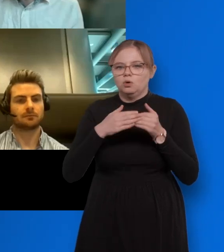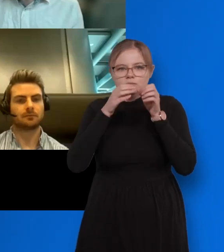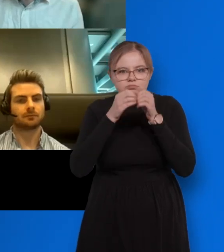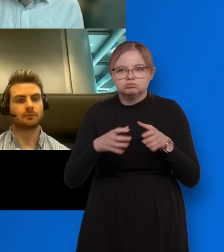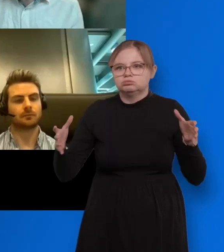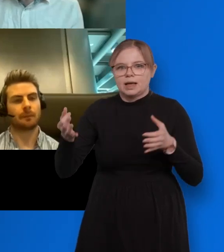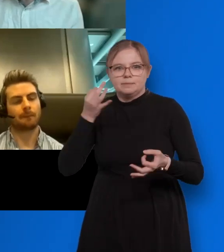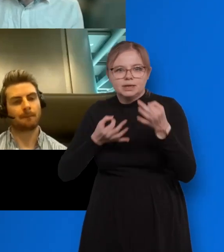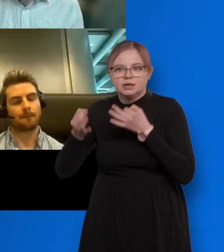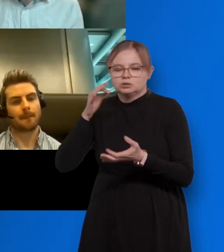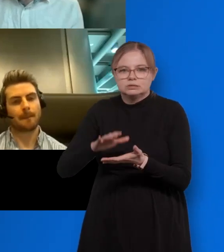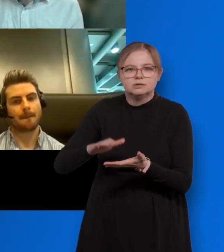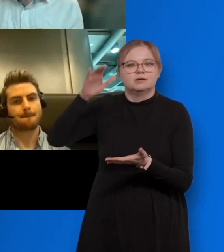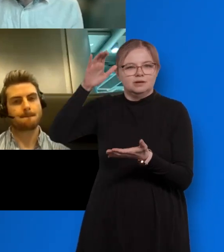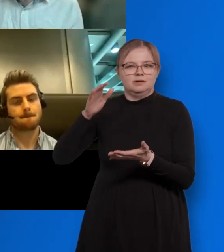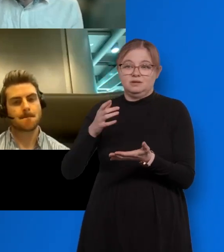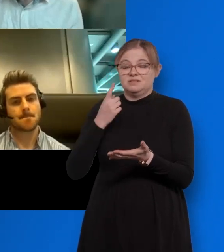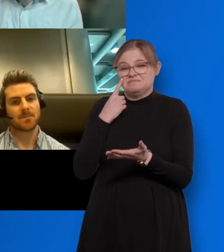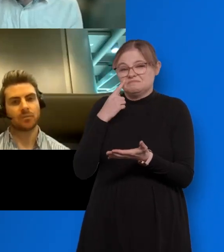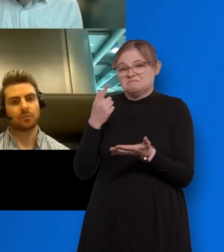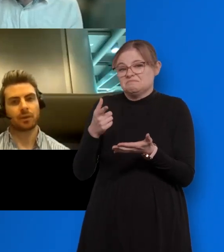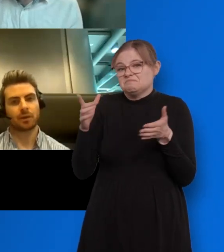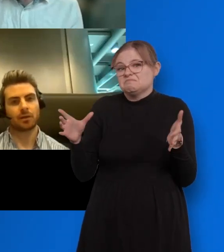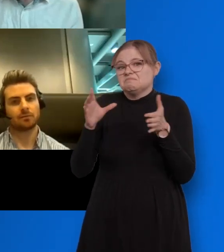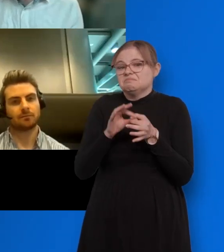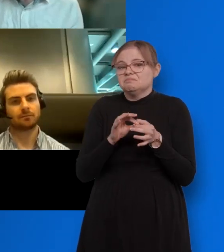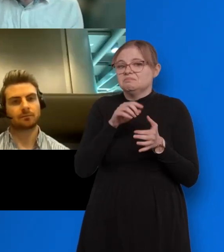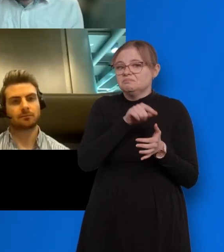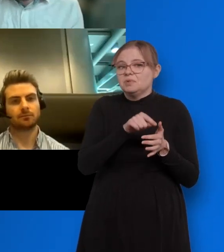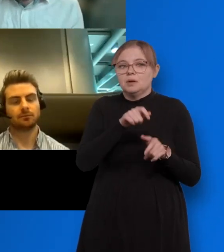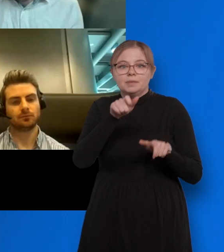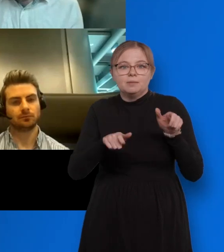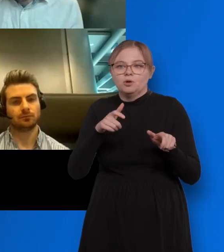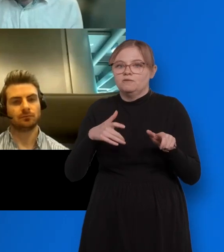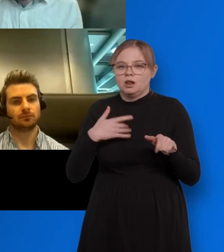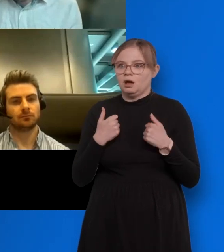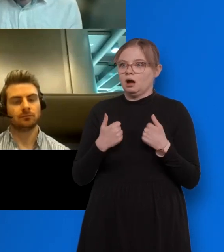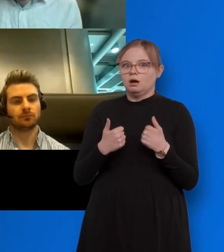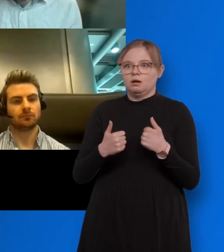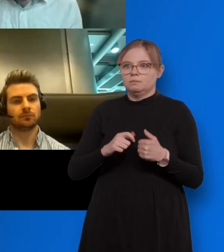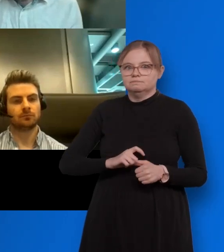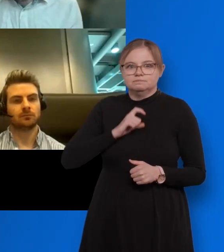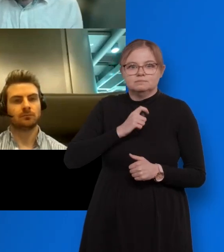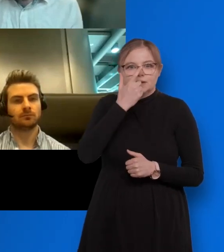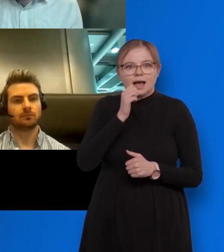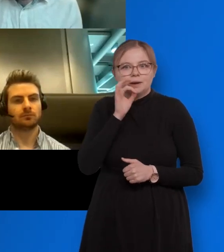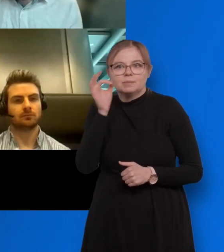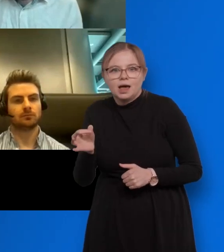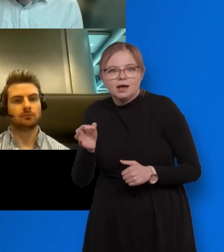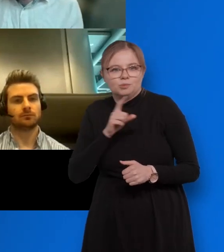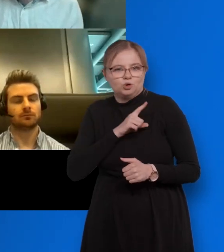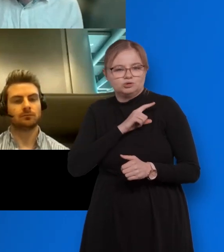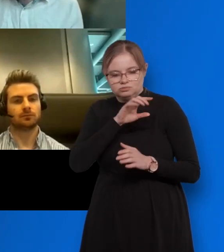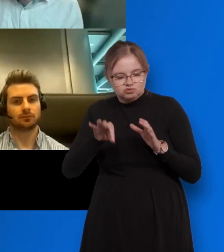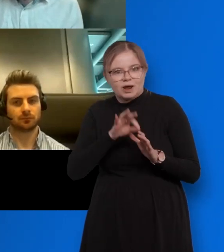we've tended to see suggest that it is people being encouraged to apply who might otherwise have self-disqualified